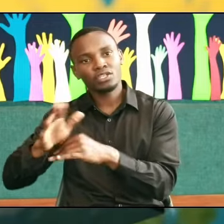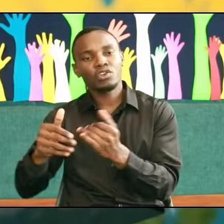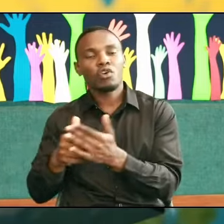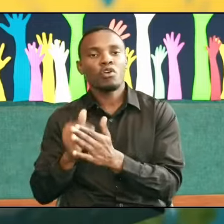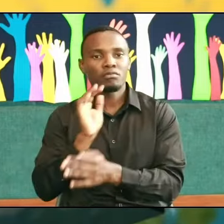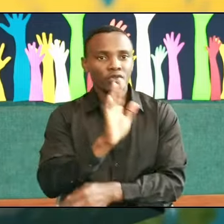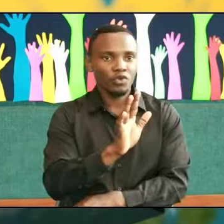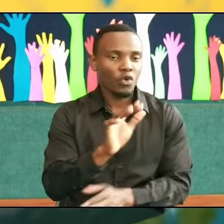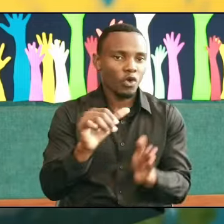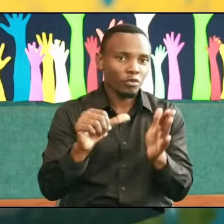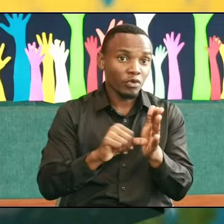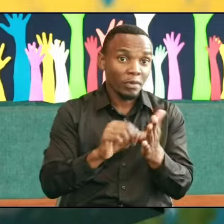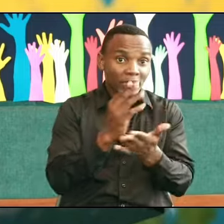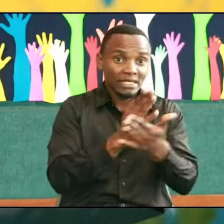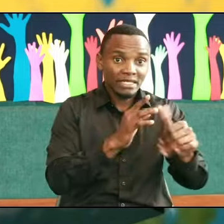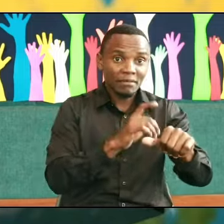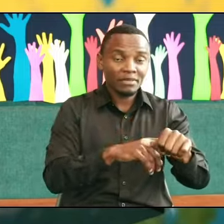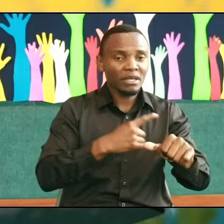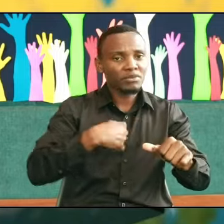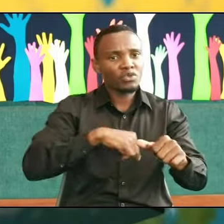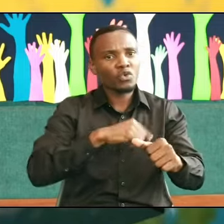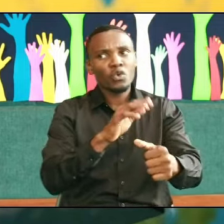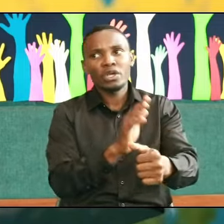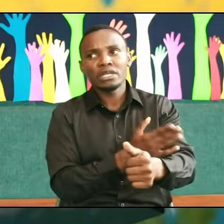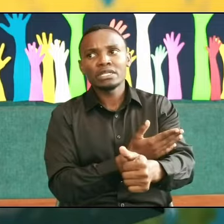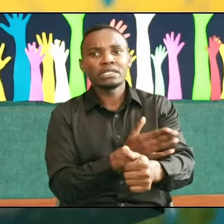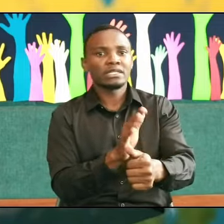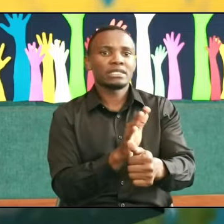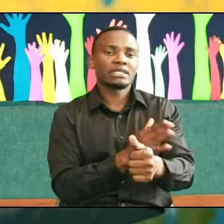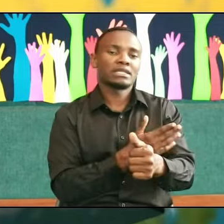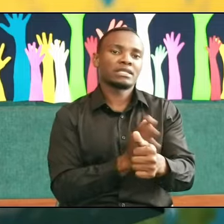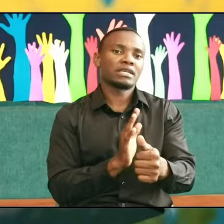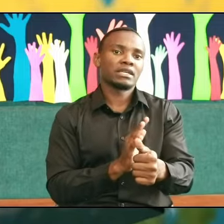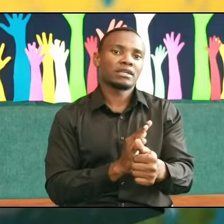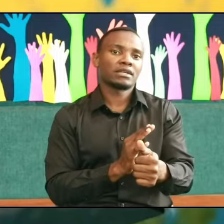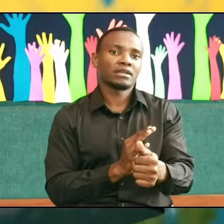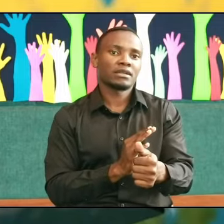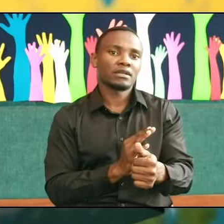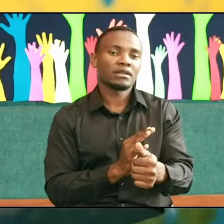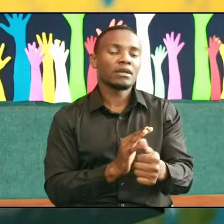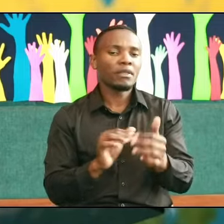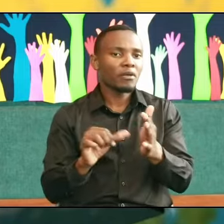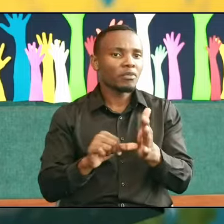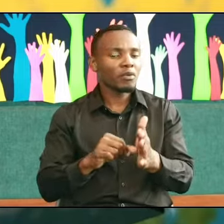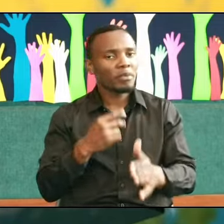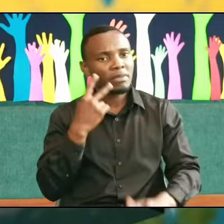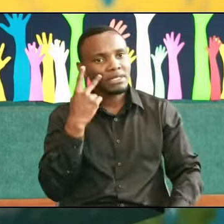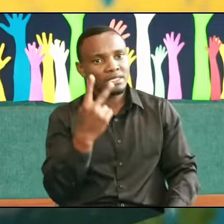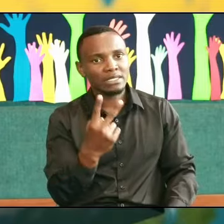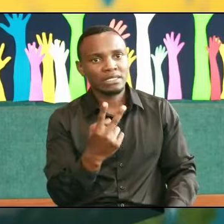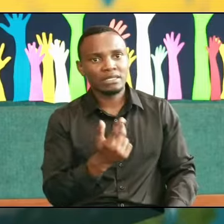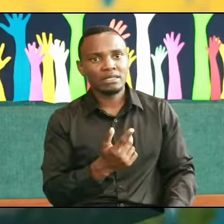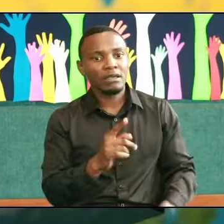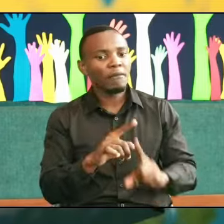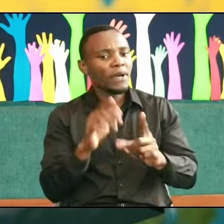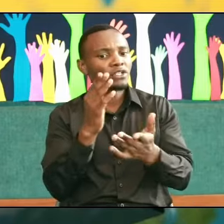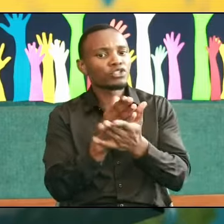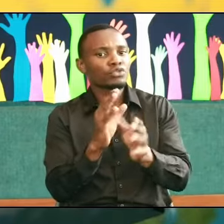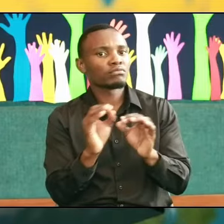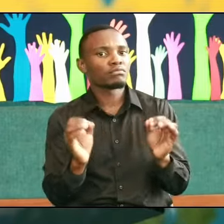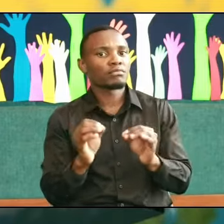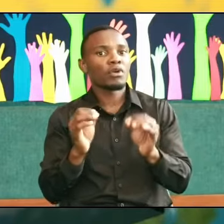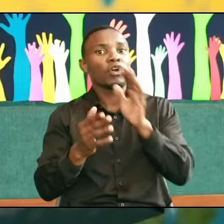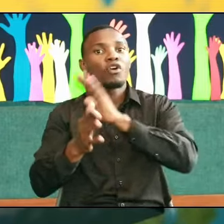through. Sometimes we sing songs like, nobody knows the troubles that I see. My brother, my sister, that's not true.